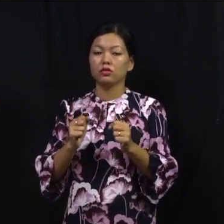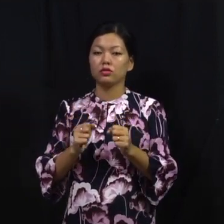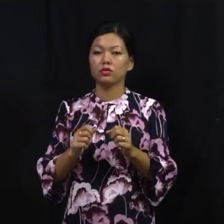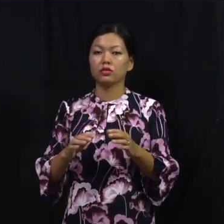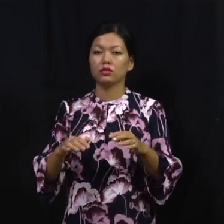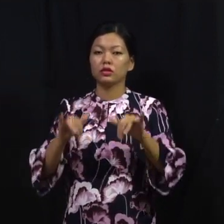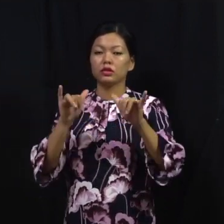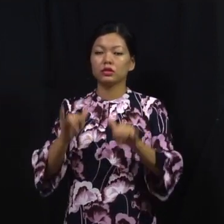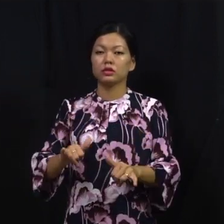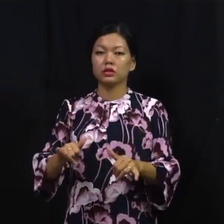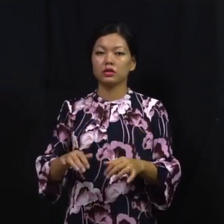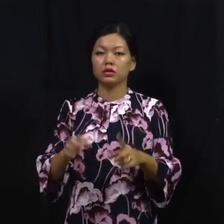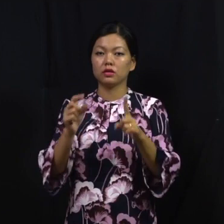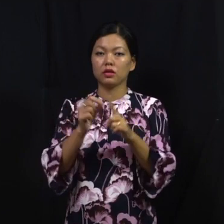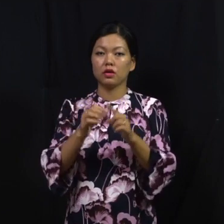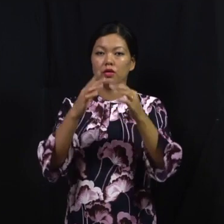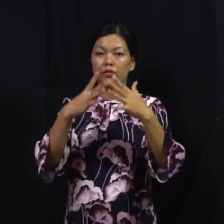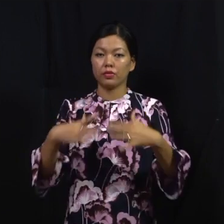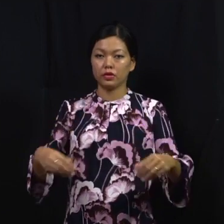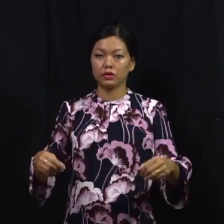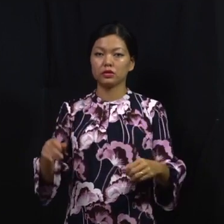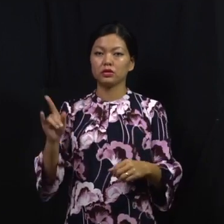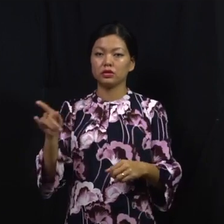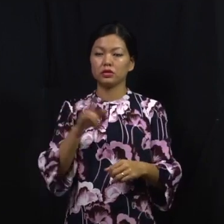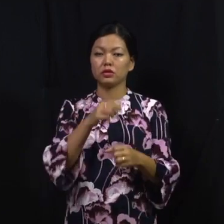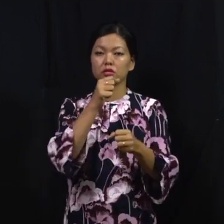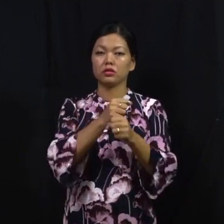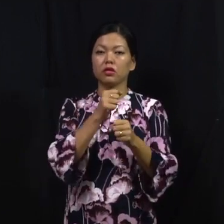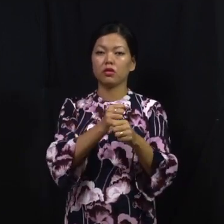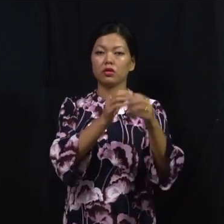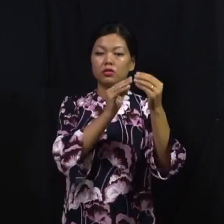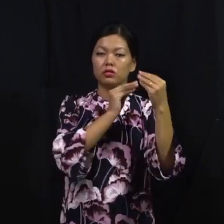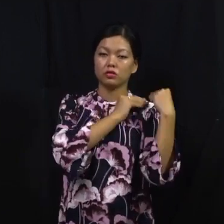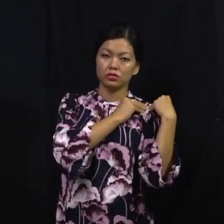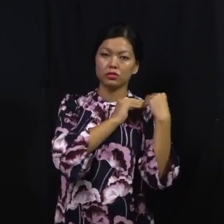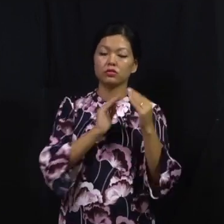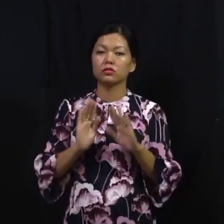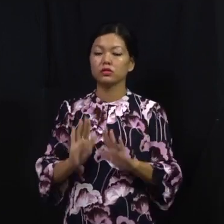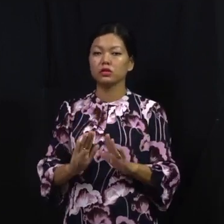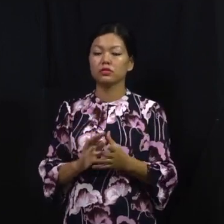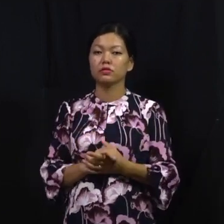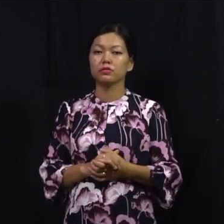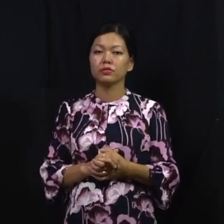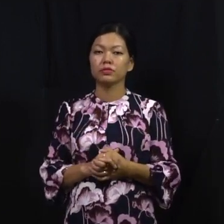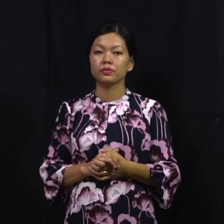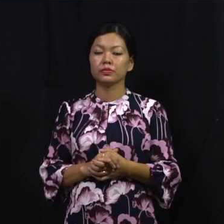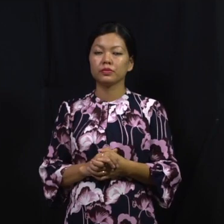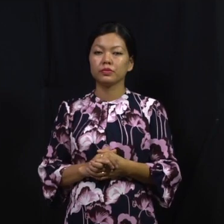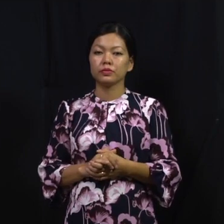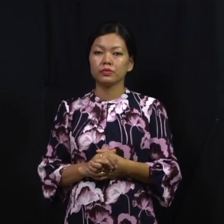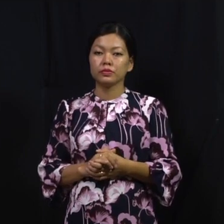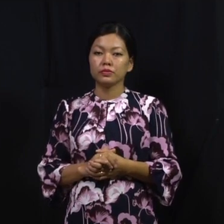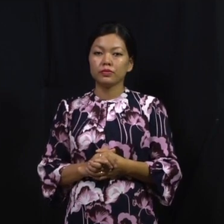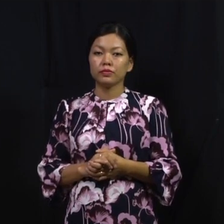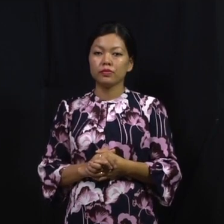Okay, that runs the government, that controls the people as well as the state. Okay,